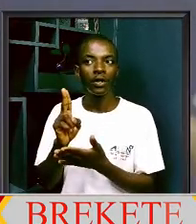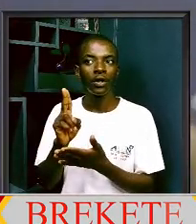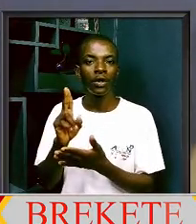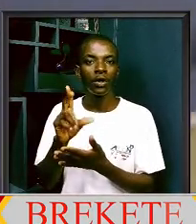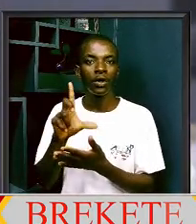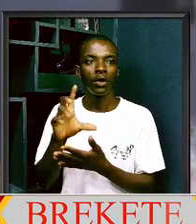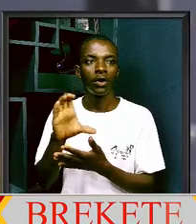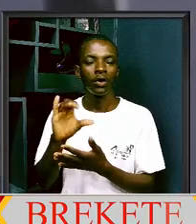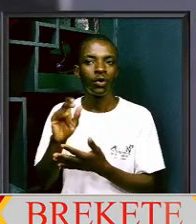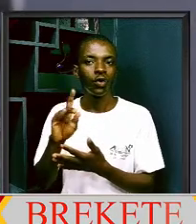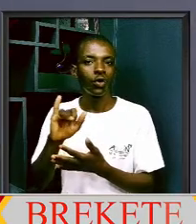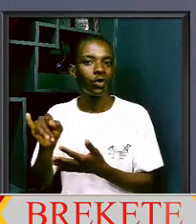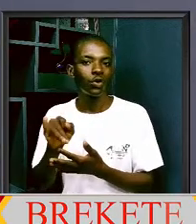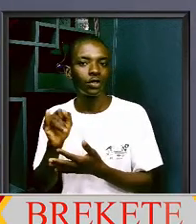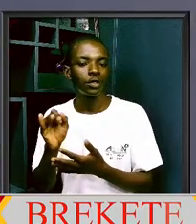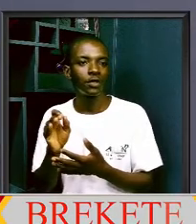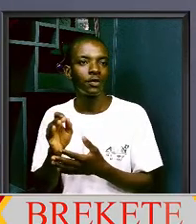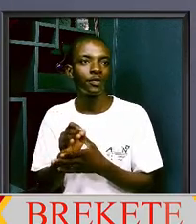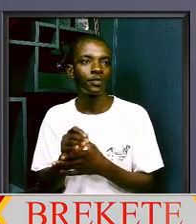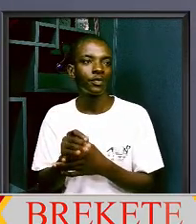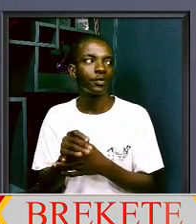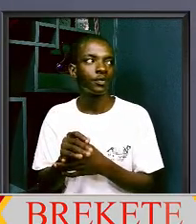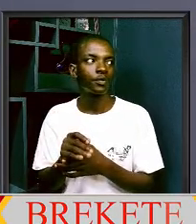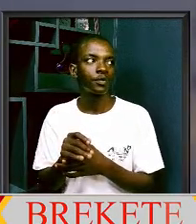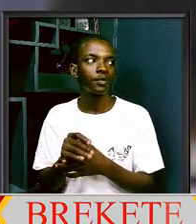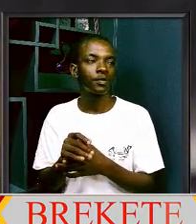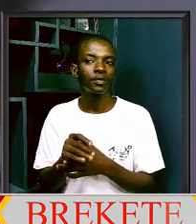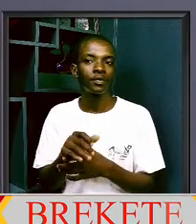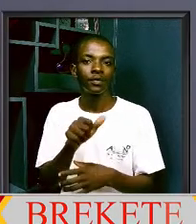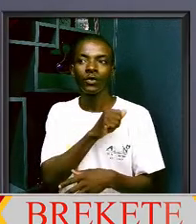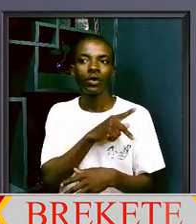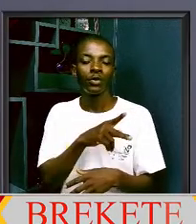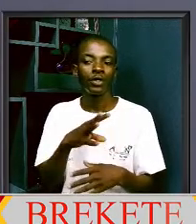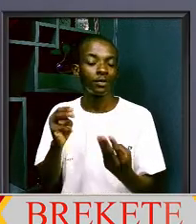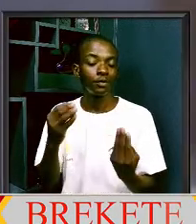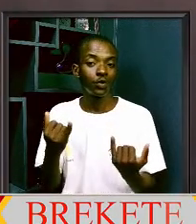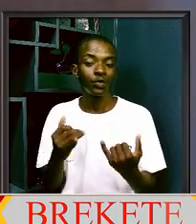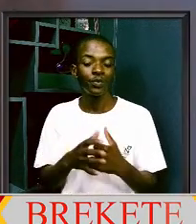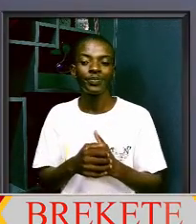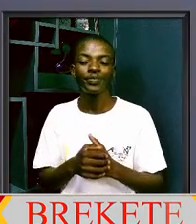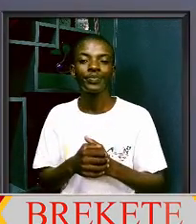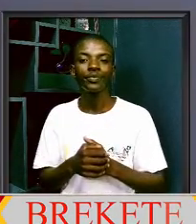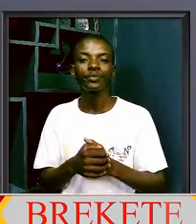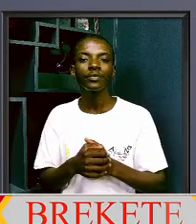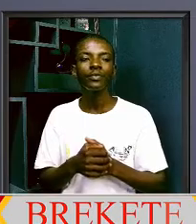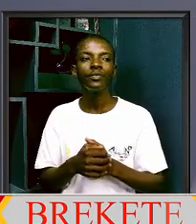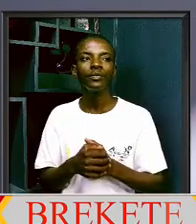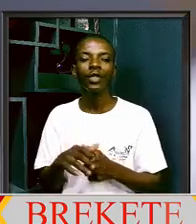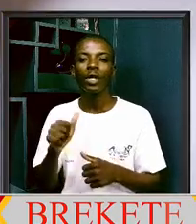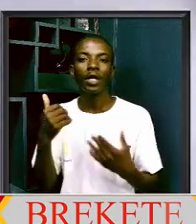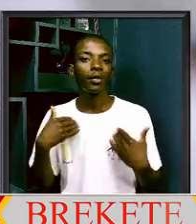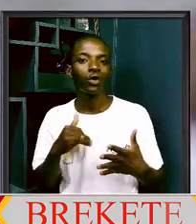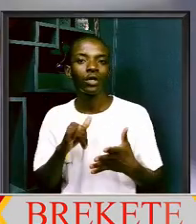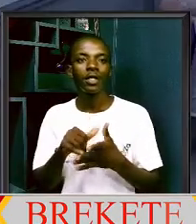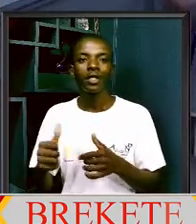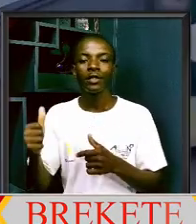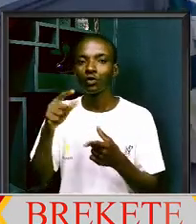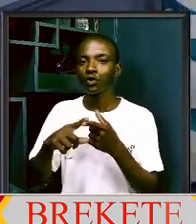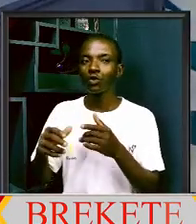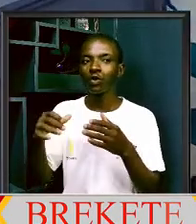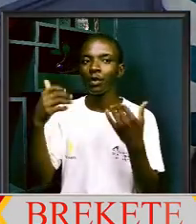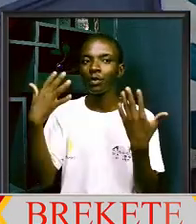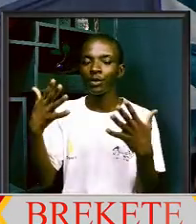looja H please appreciate now anybody not